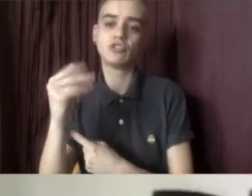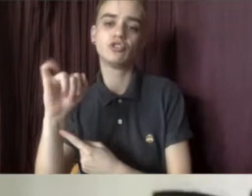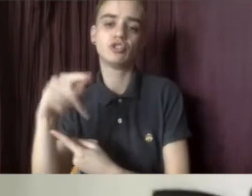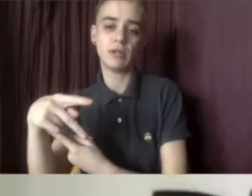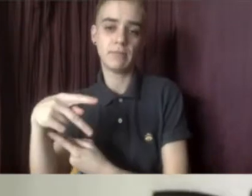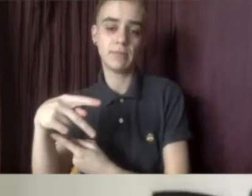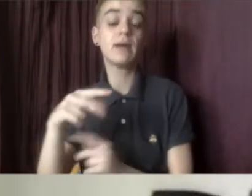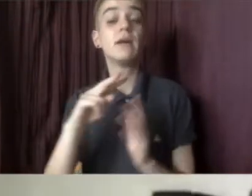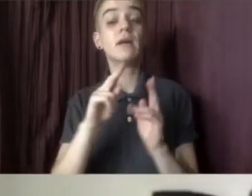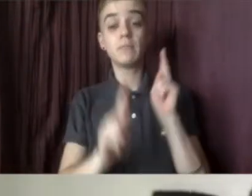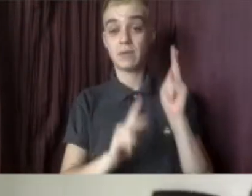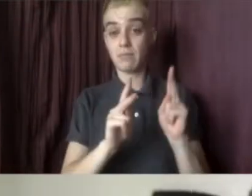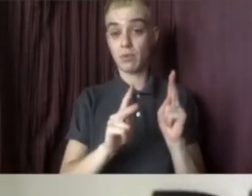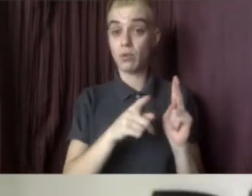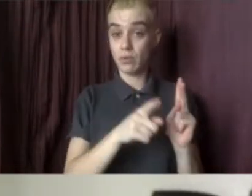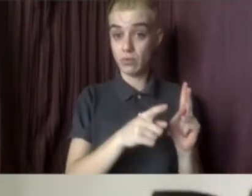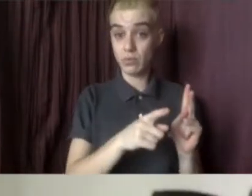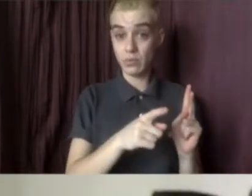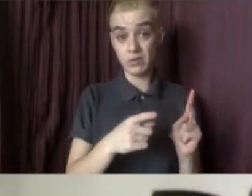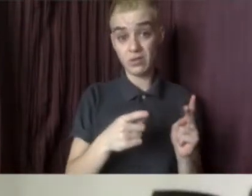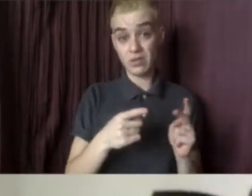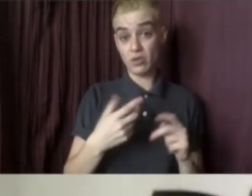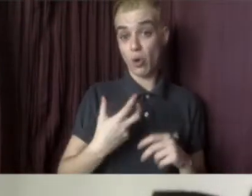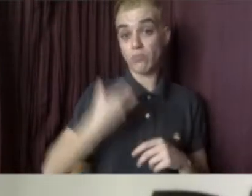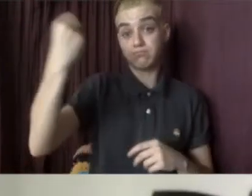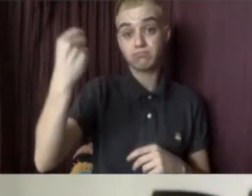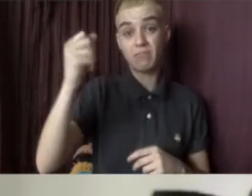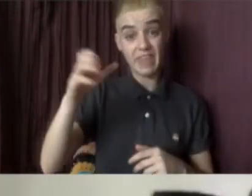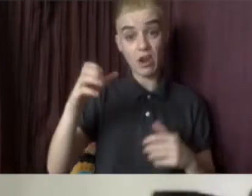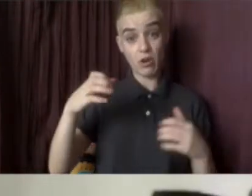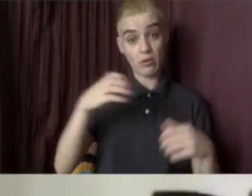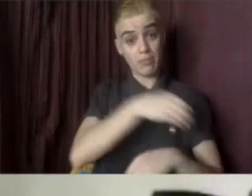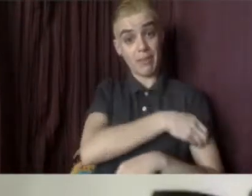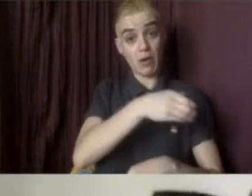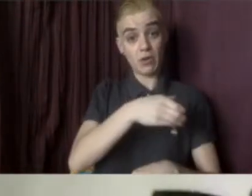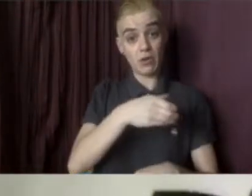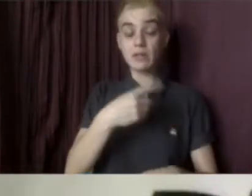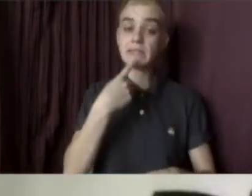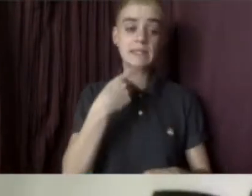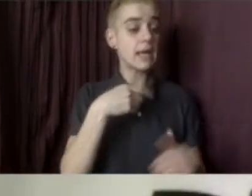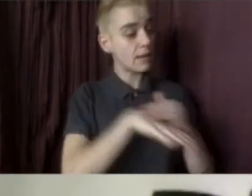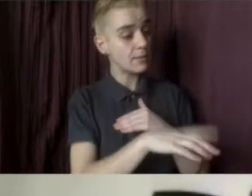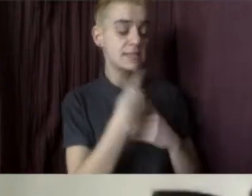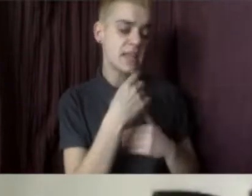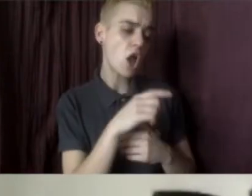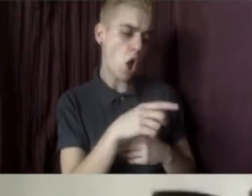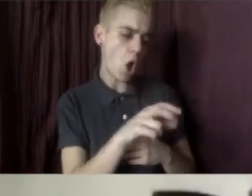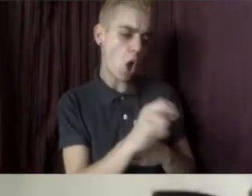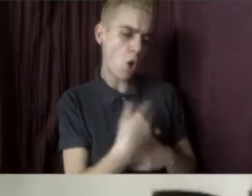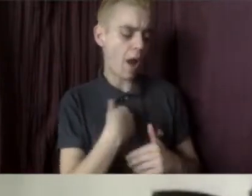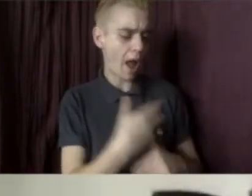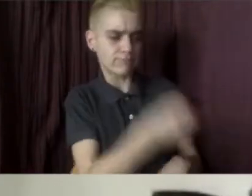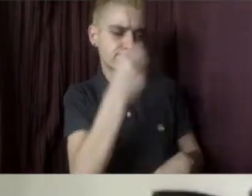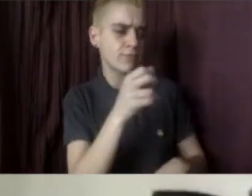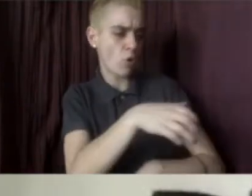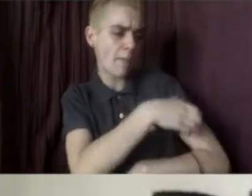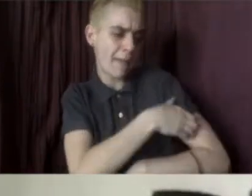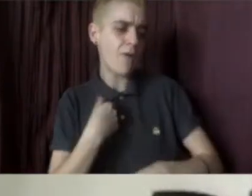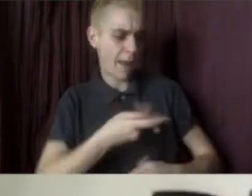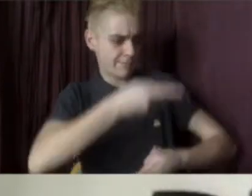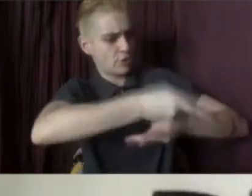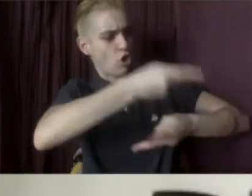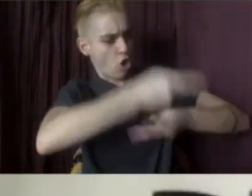financial life, not just paying their rent or giving them spending money. They are in charge of the fact they say whether Jane or John can